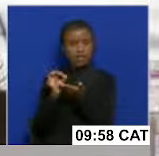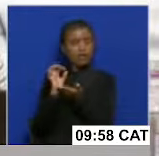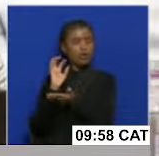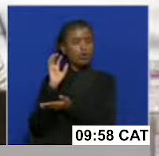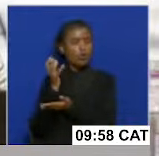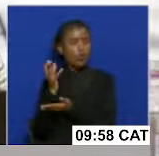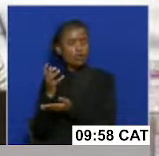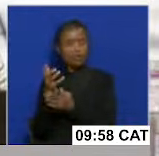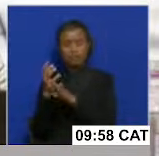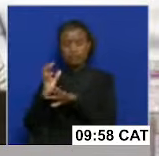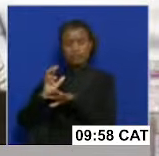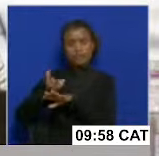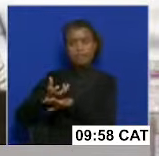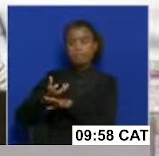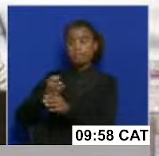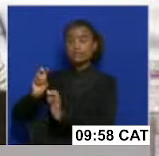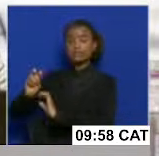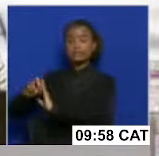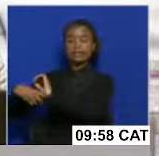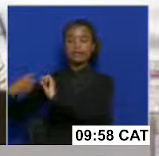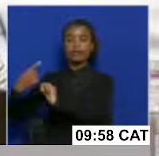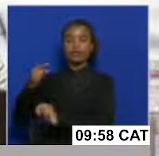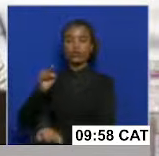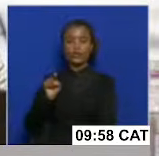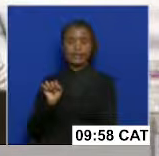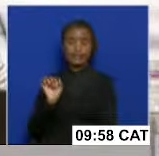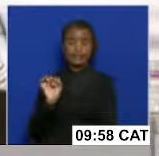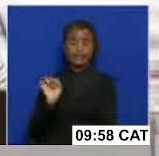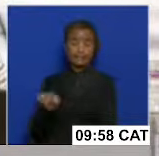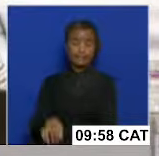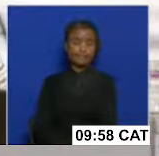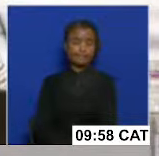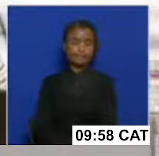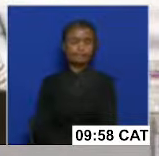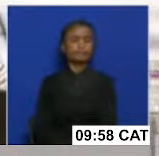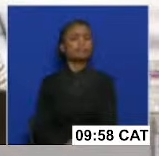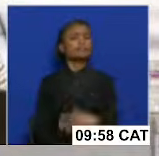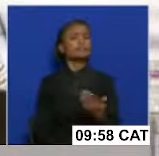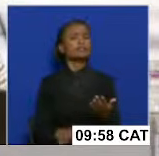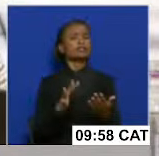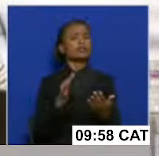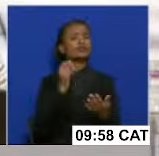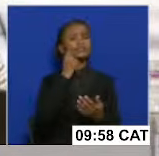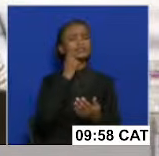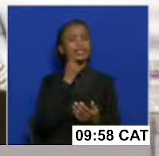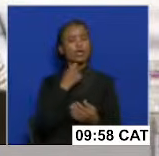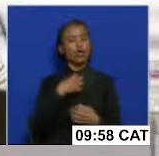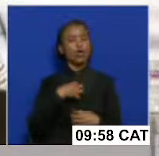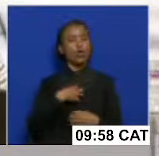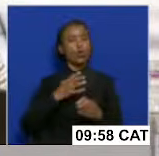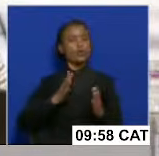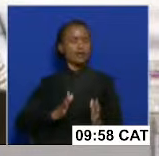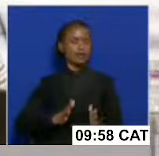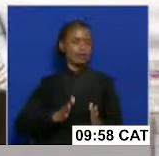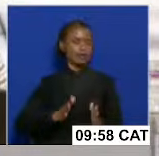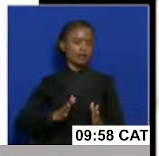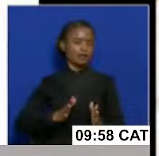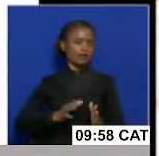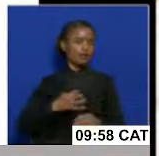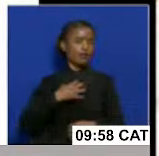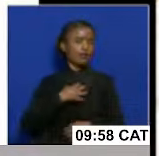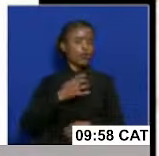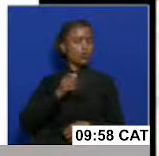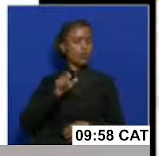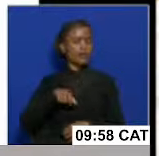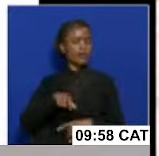And so the reference to the owner at paragraph 7, when you say to get the stones from the